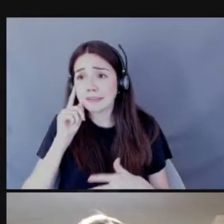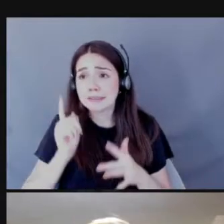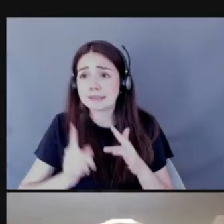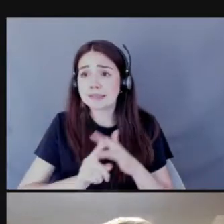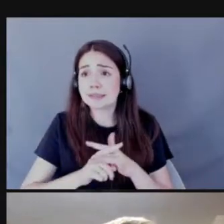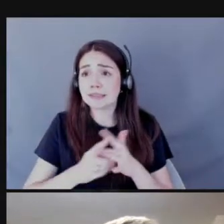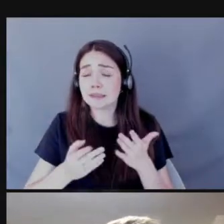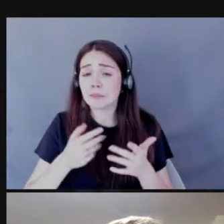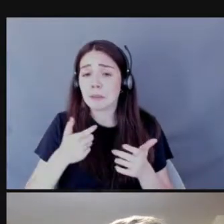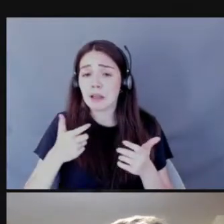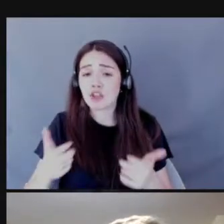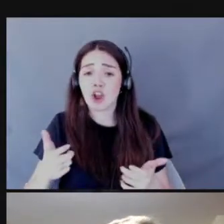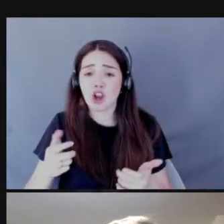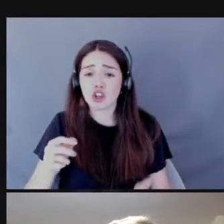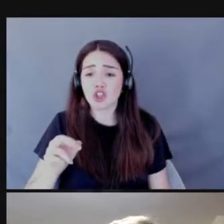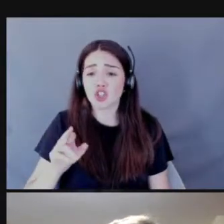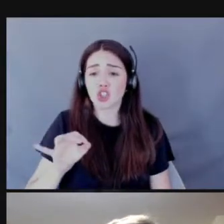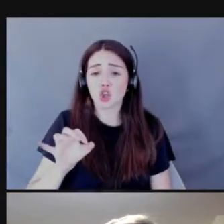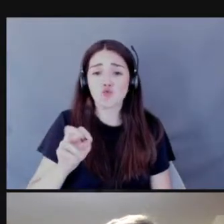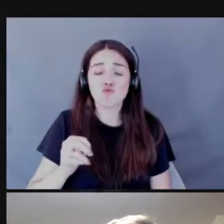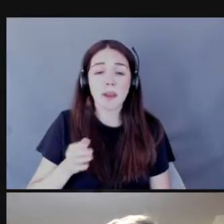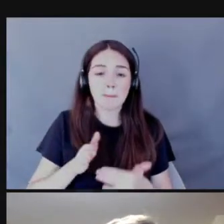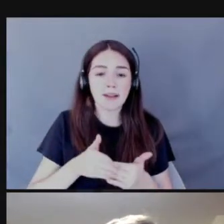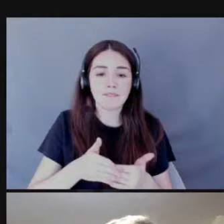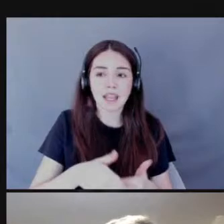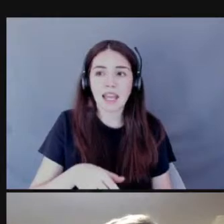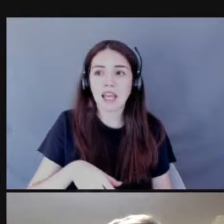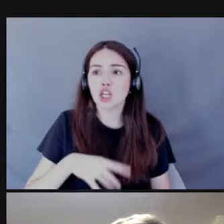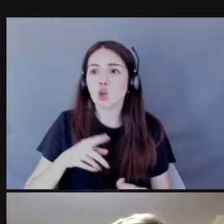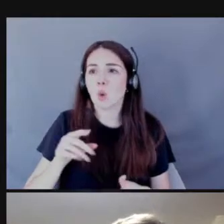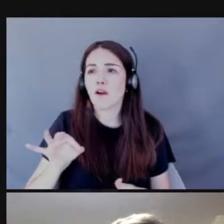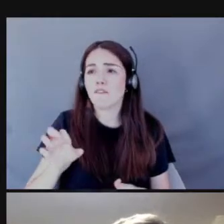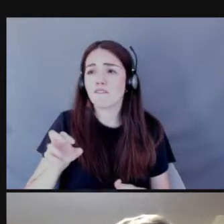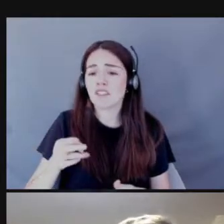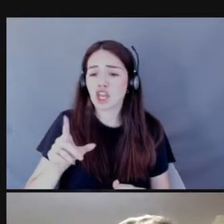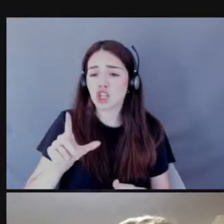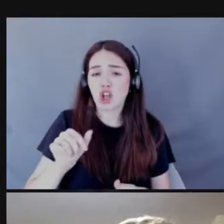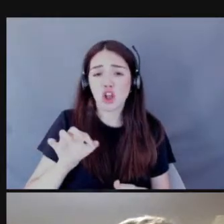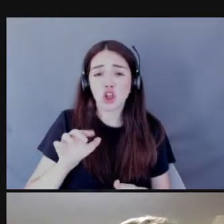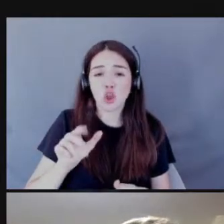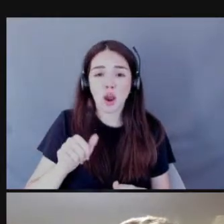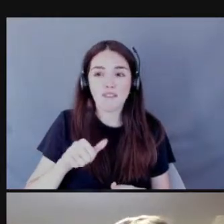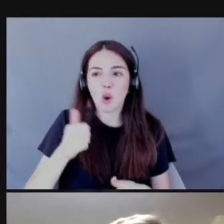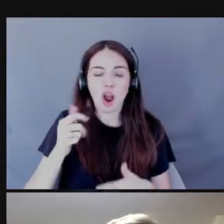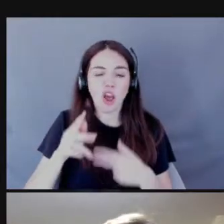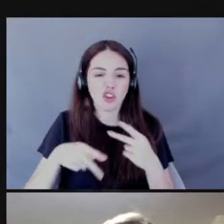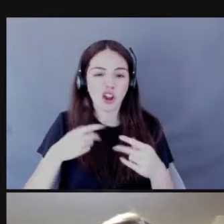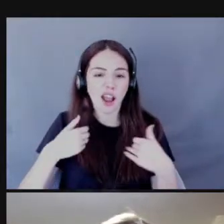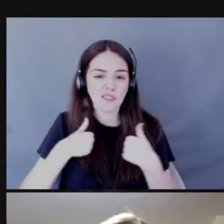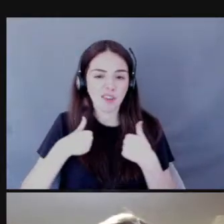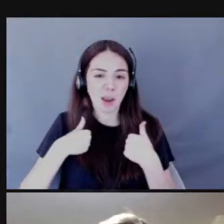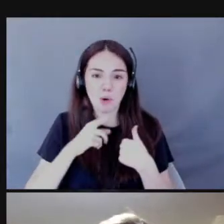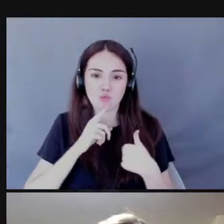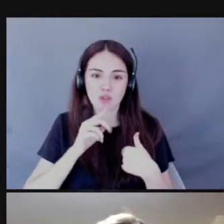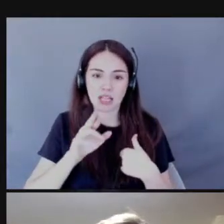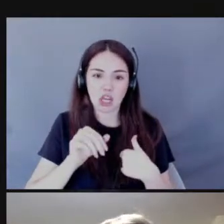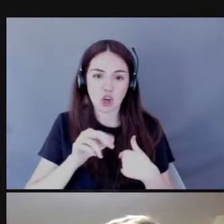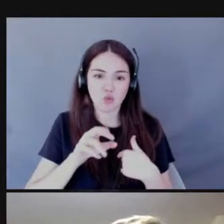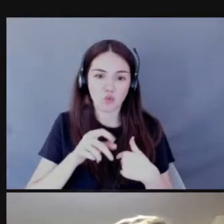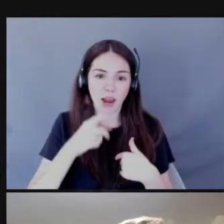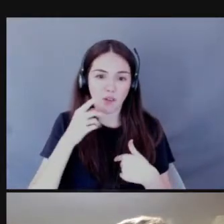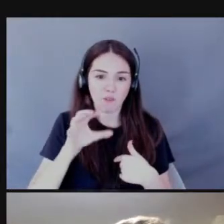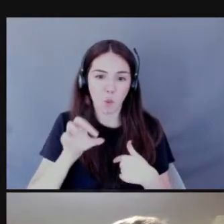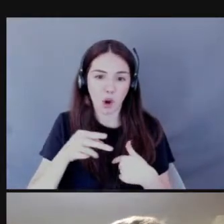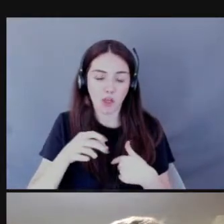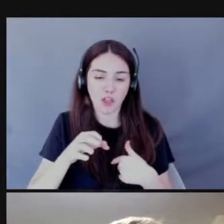or a ribbon fish or some other animal that would be rare in the Chesapeake or the Mid-Atlantic, but possibly